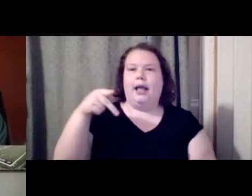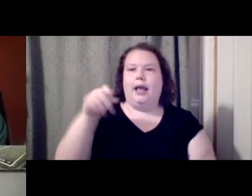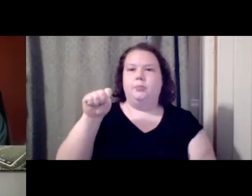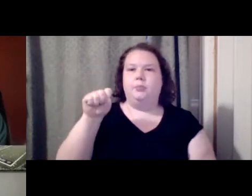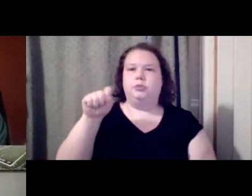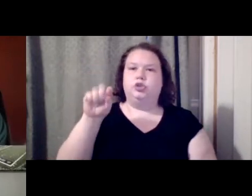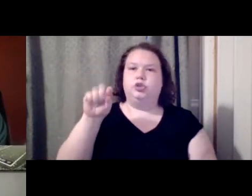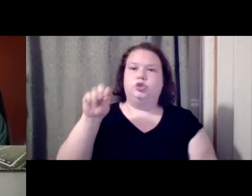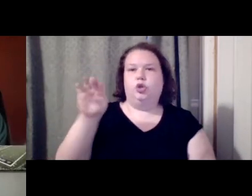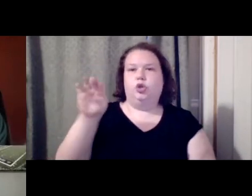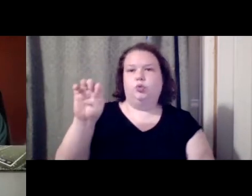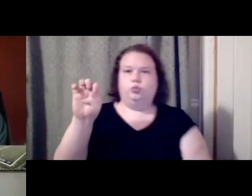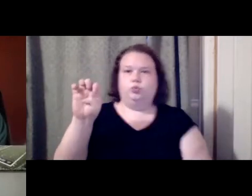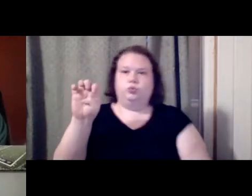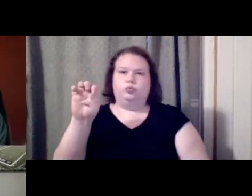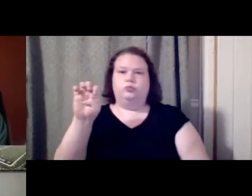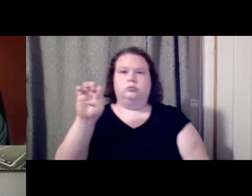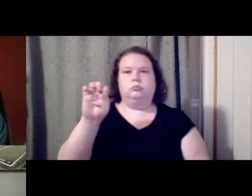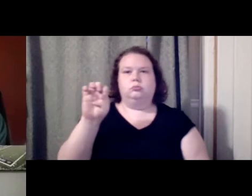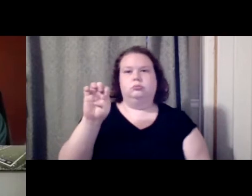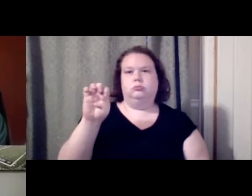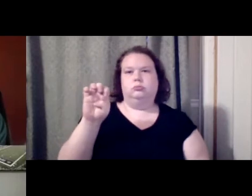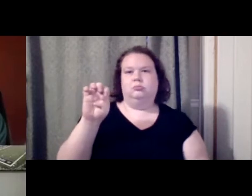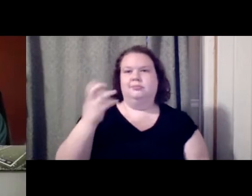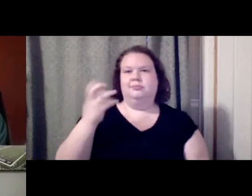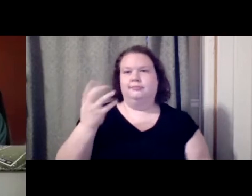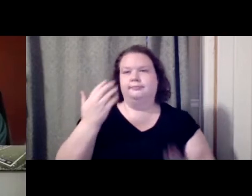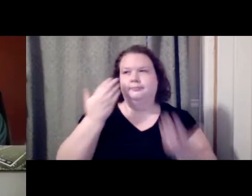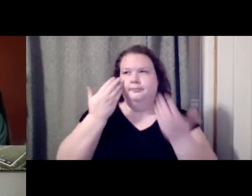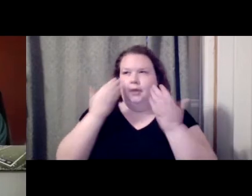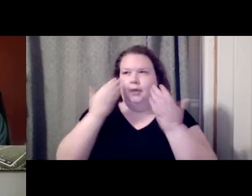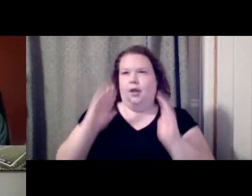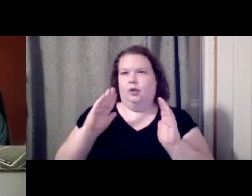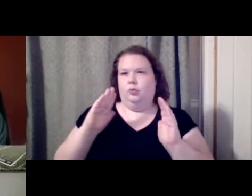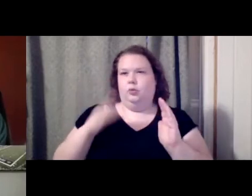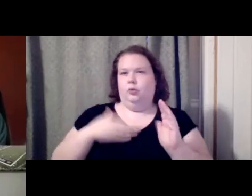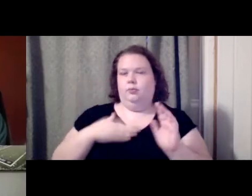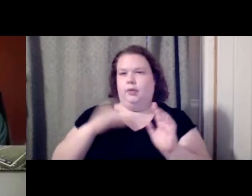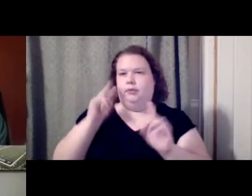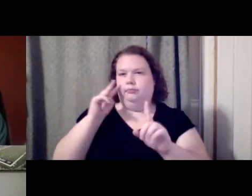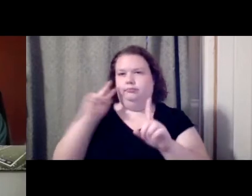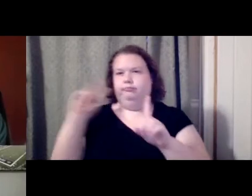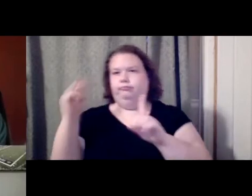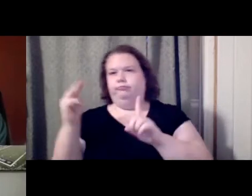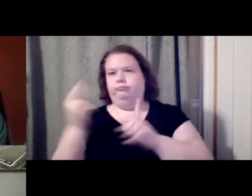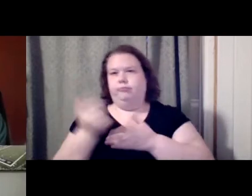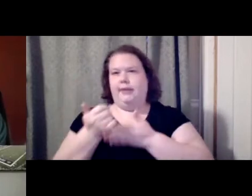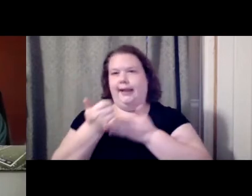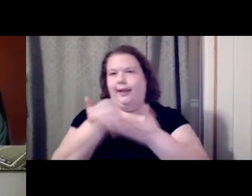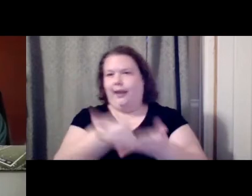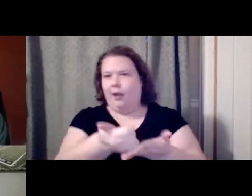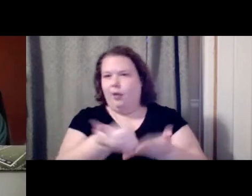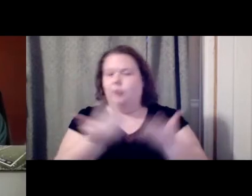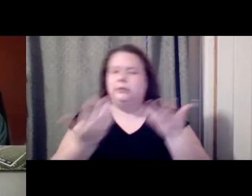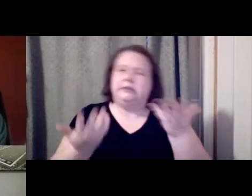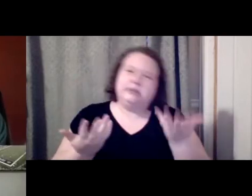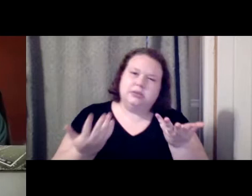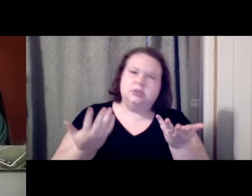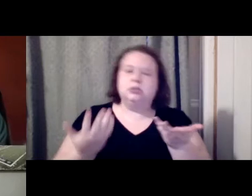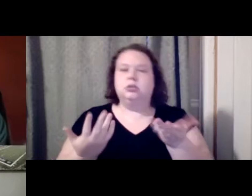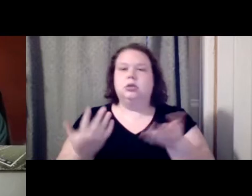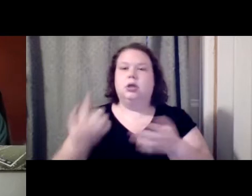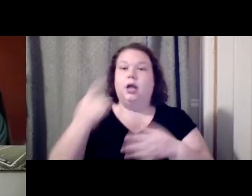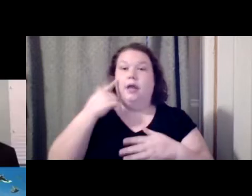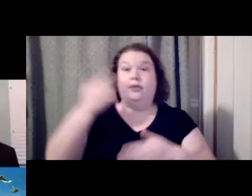I don't know if that helps, but I really think that, you know, early on in this process, I think the community group was